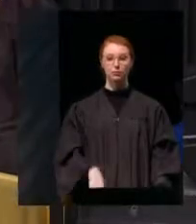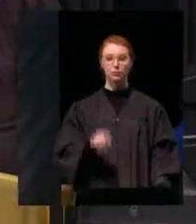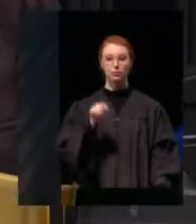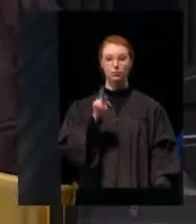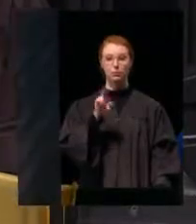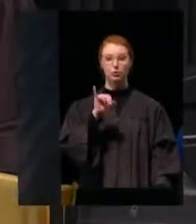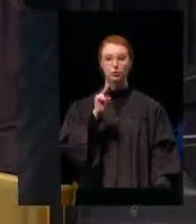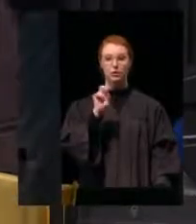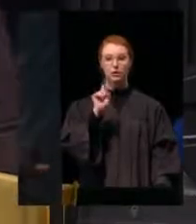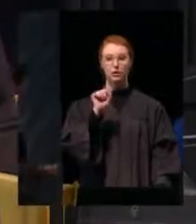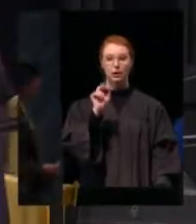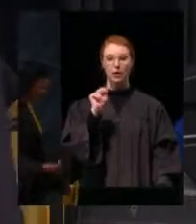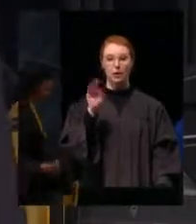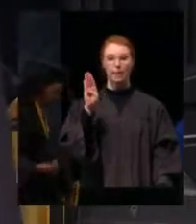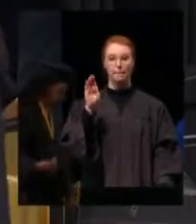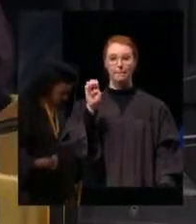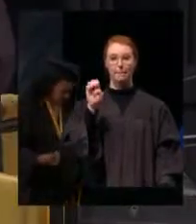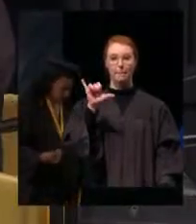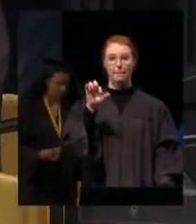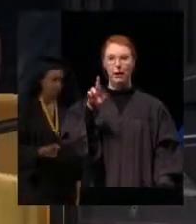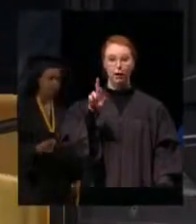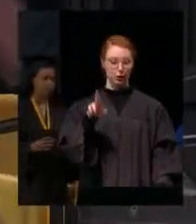Tristan Byard.